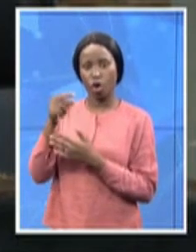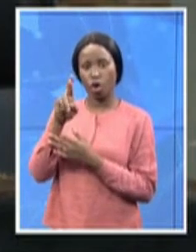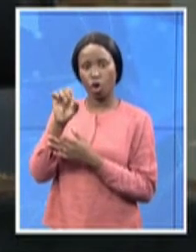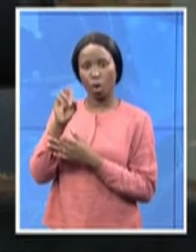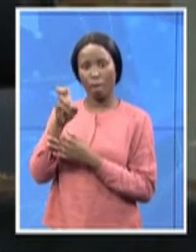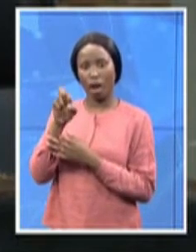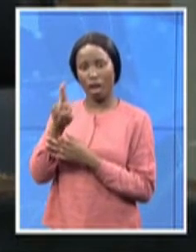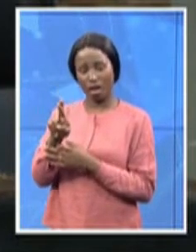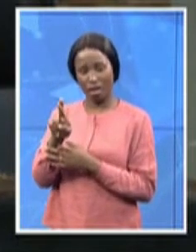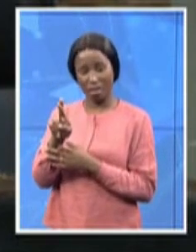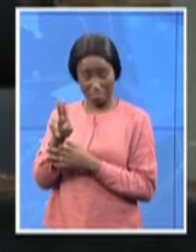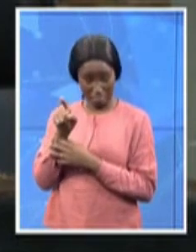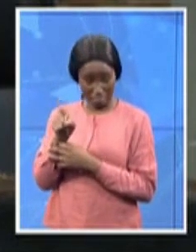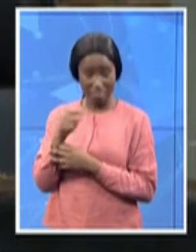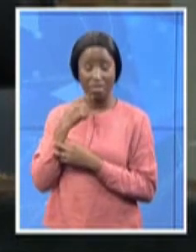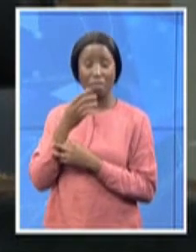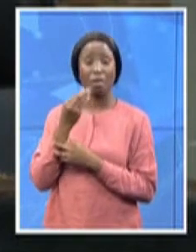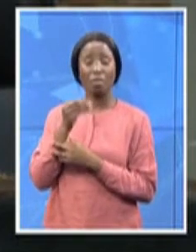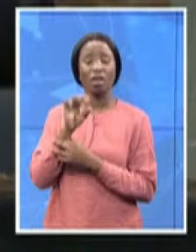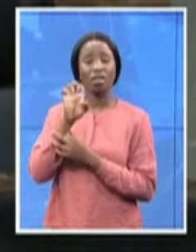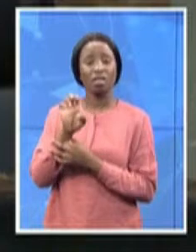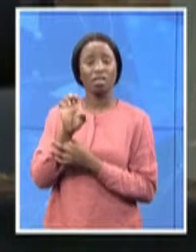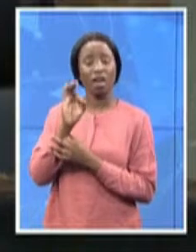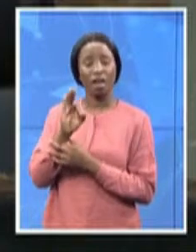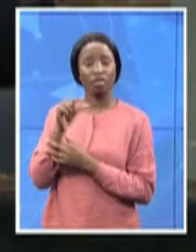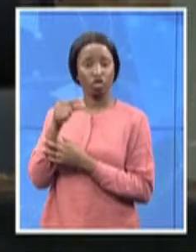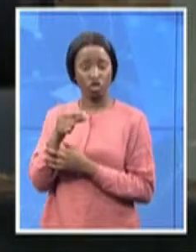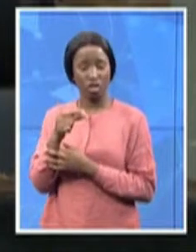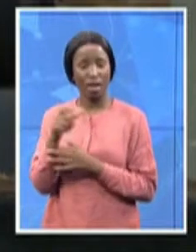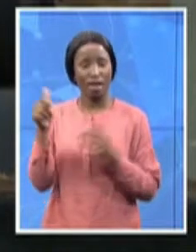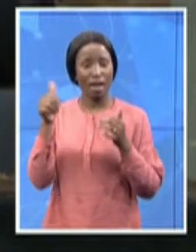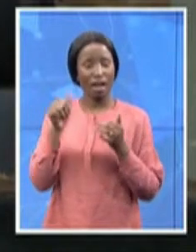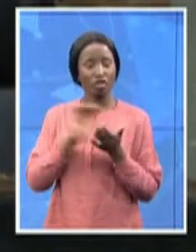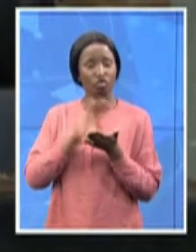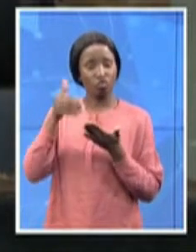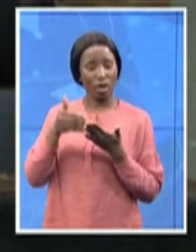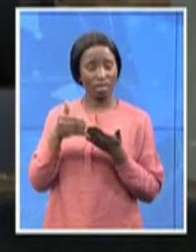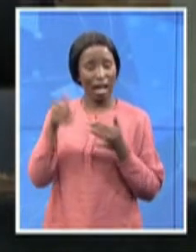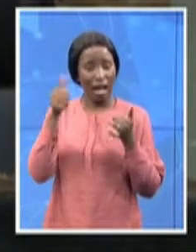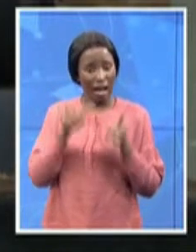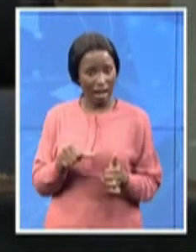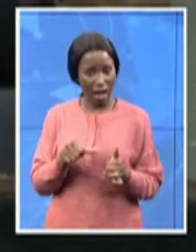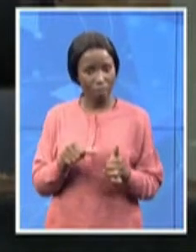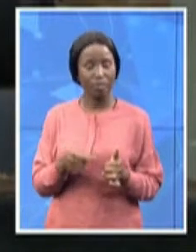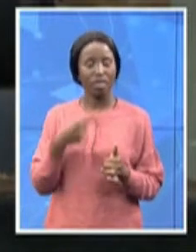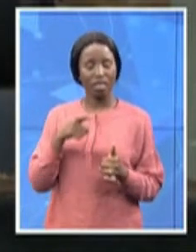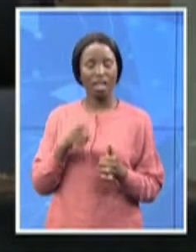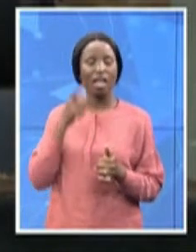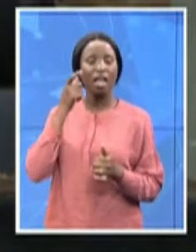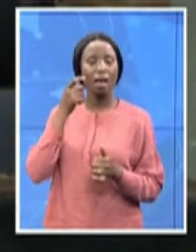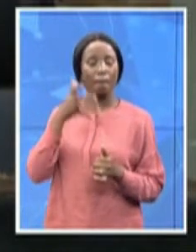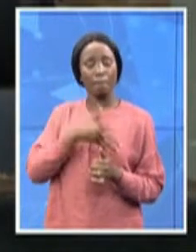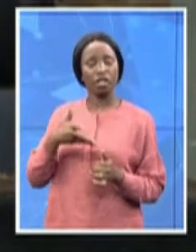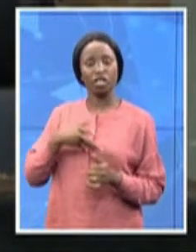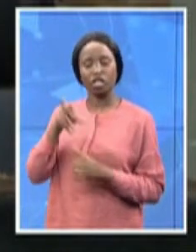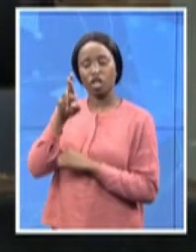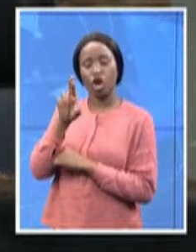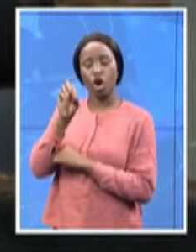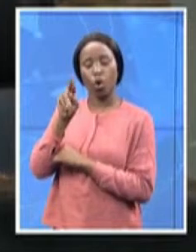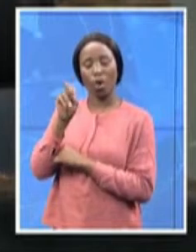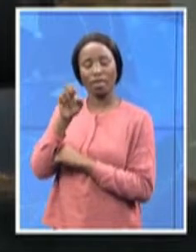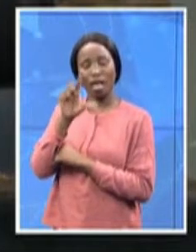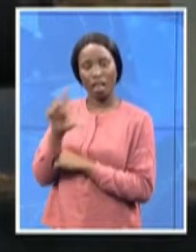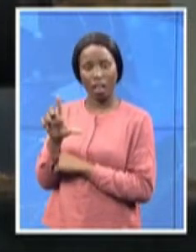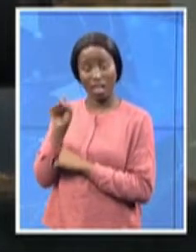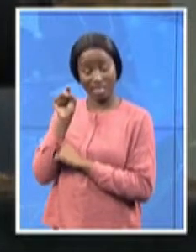EFG2 trust account. Ms. Ronelle Grobler, who was responsible for that account,